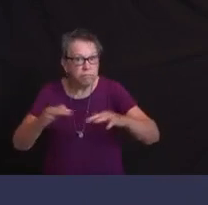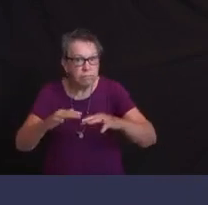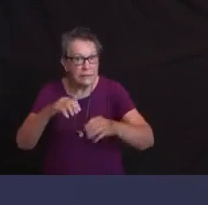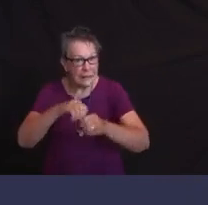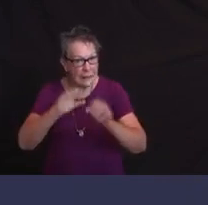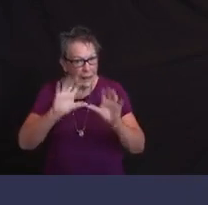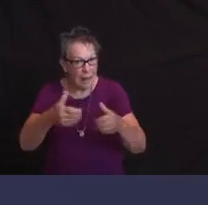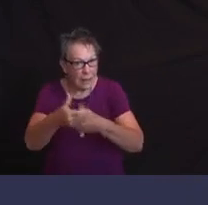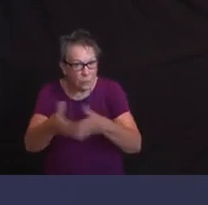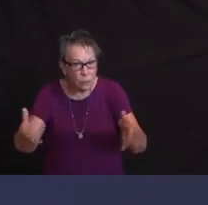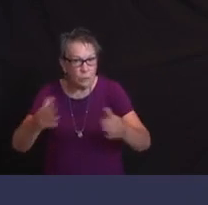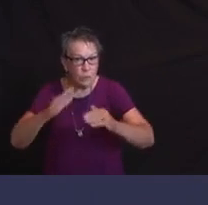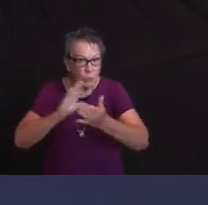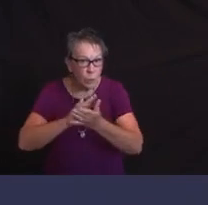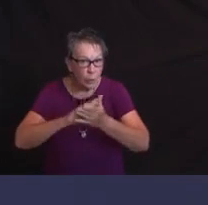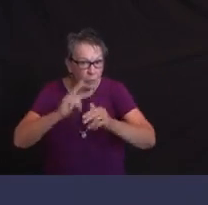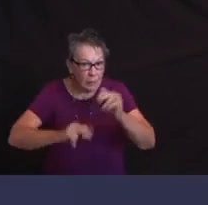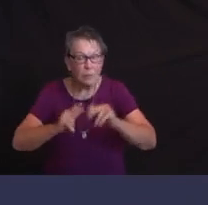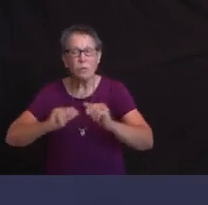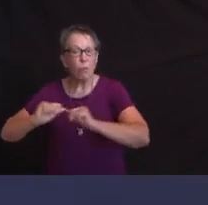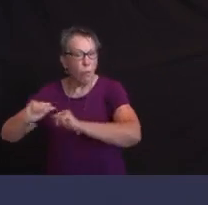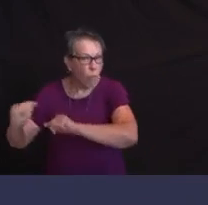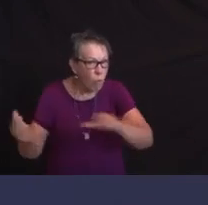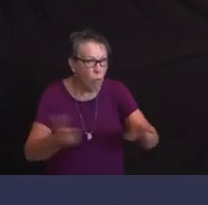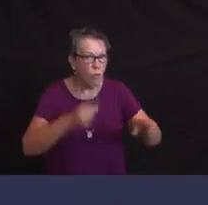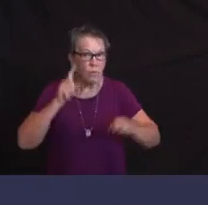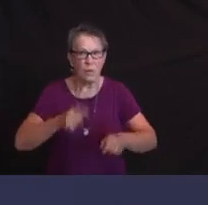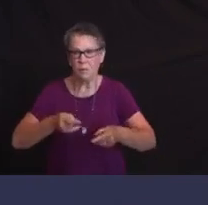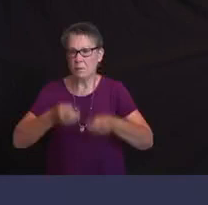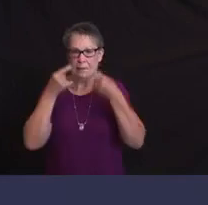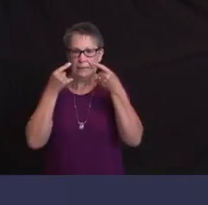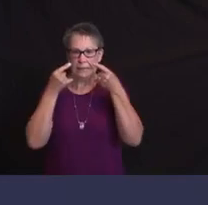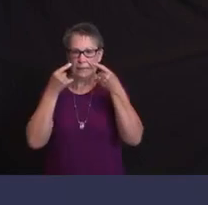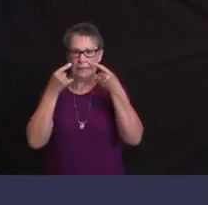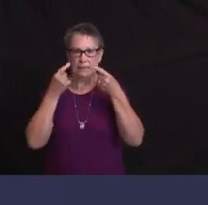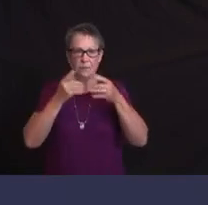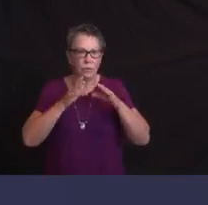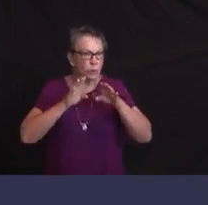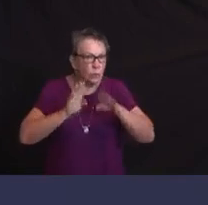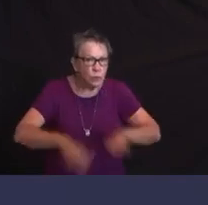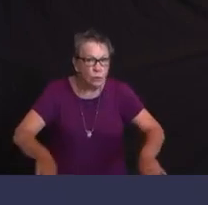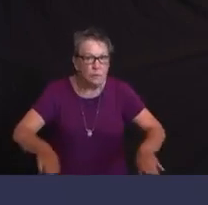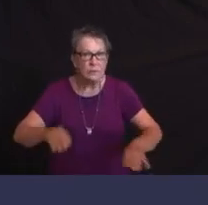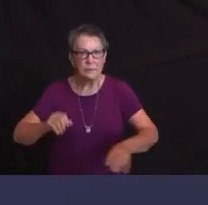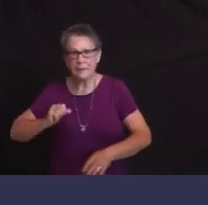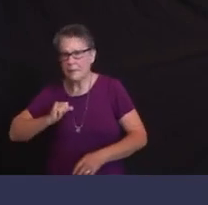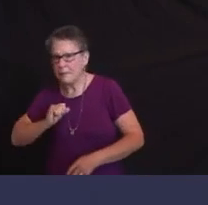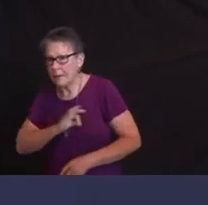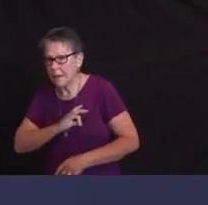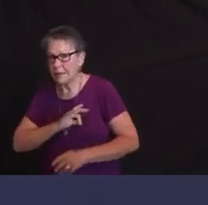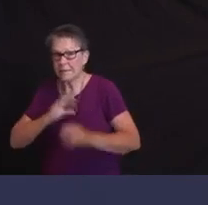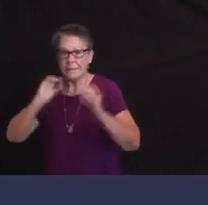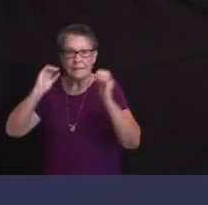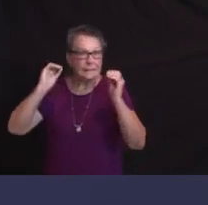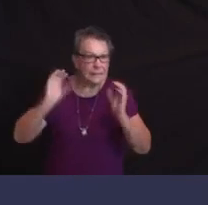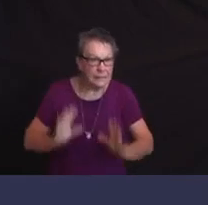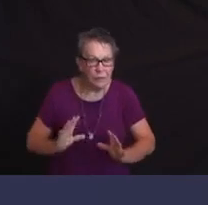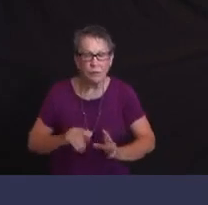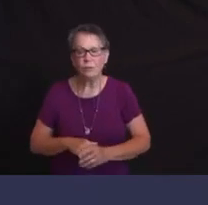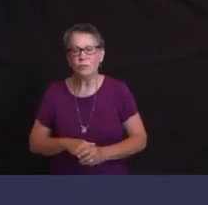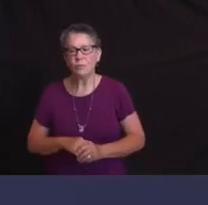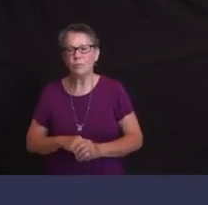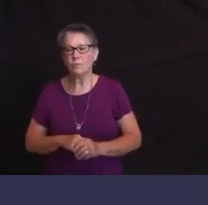are doing this for one reason: to protect the health of our kids and education communities so we can get back to